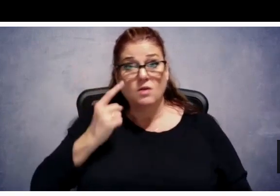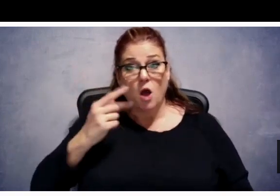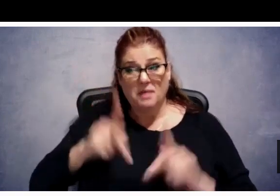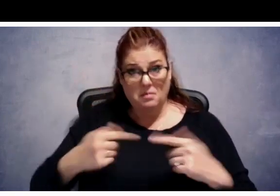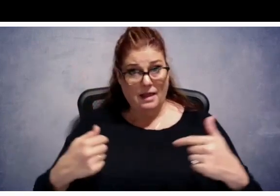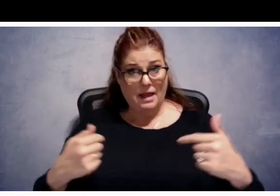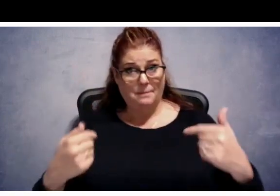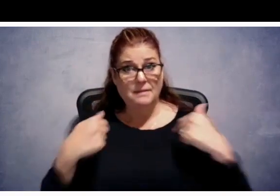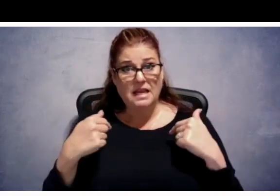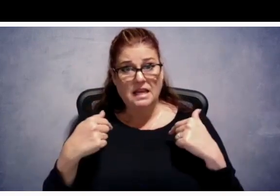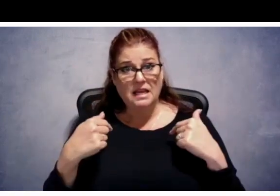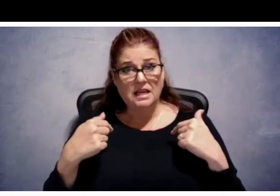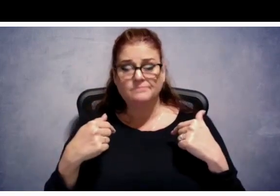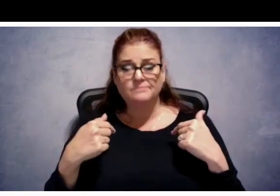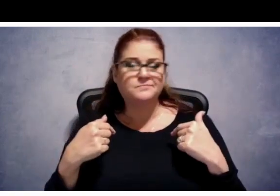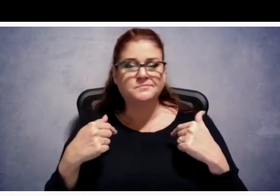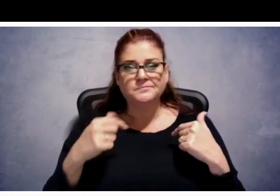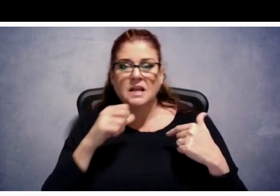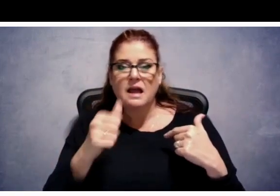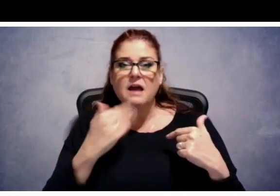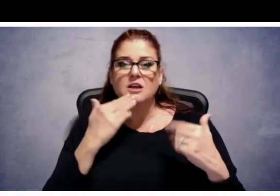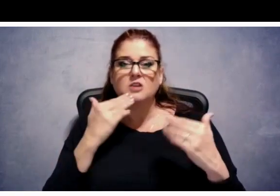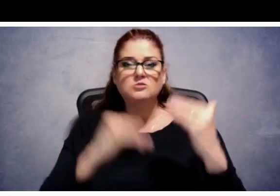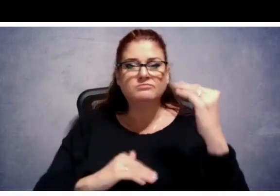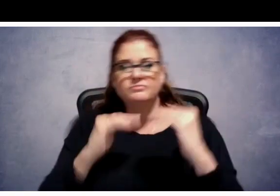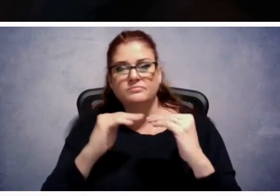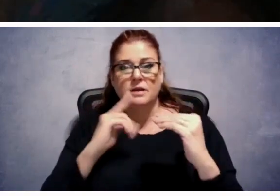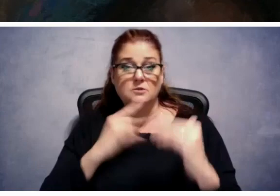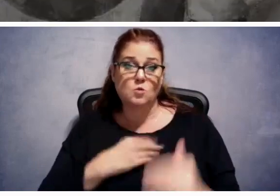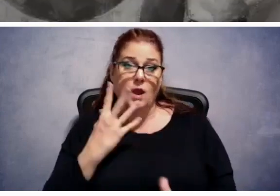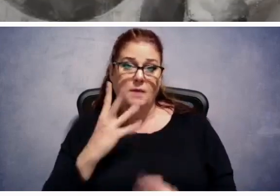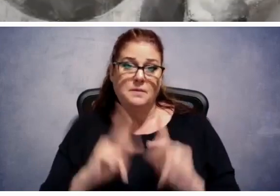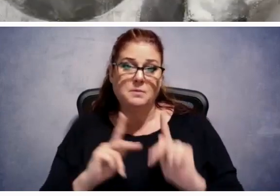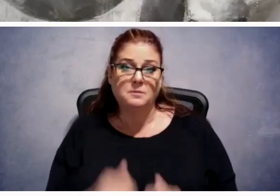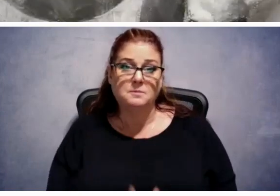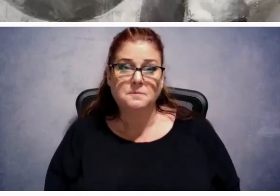me were not as good as white people.